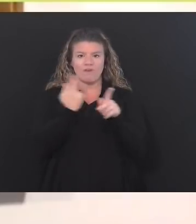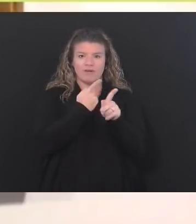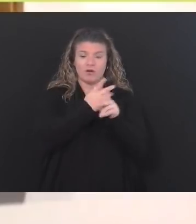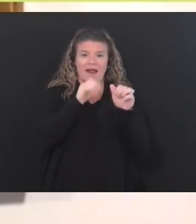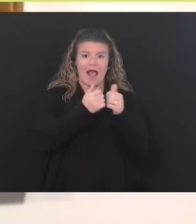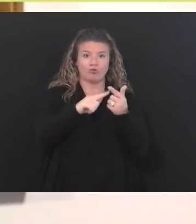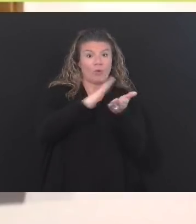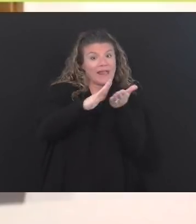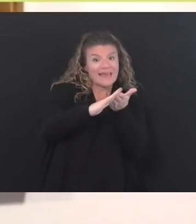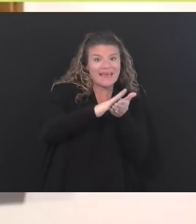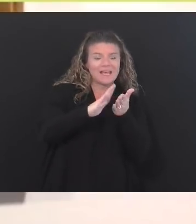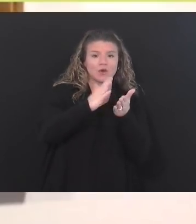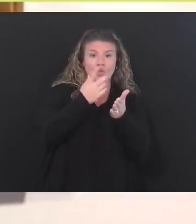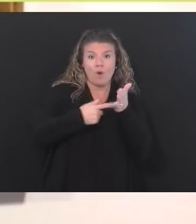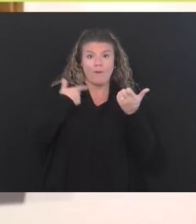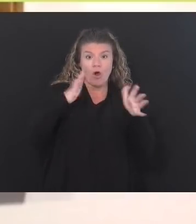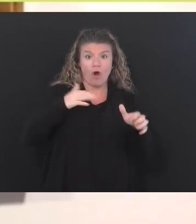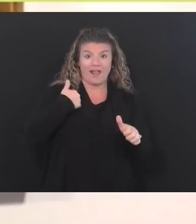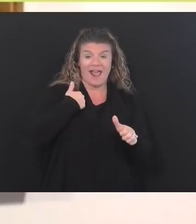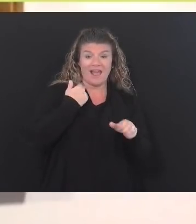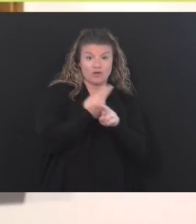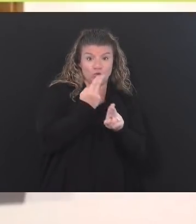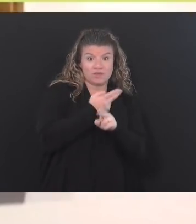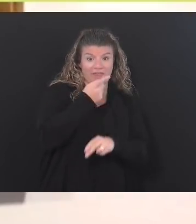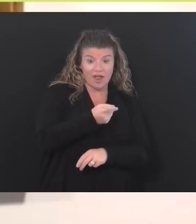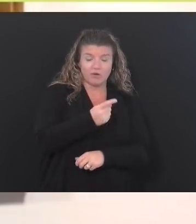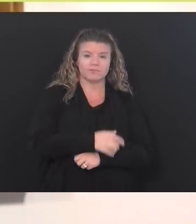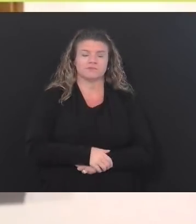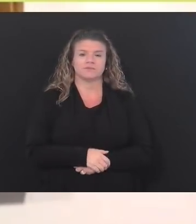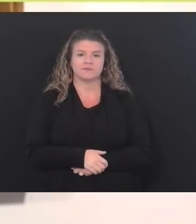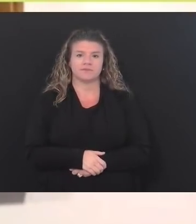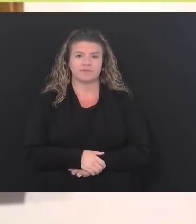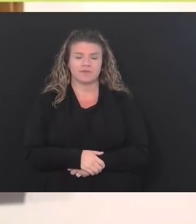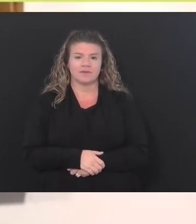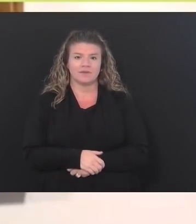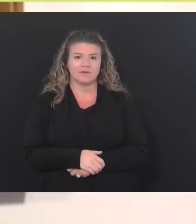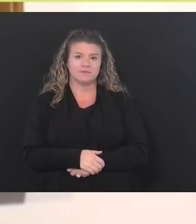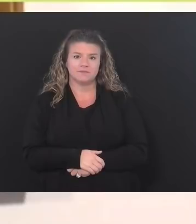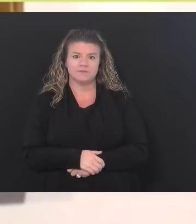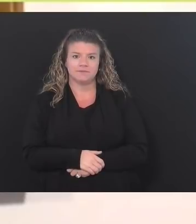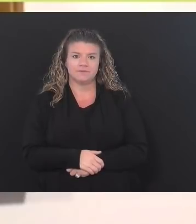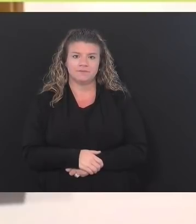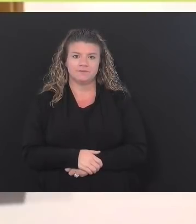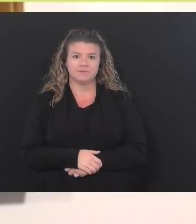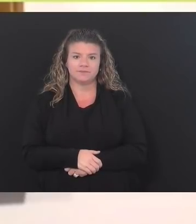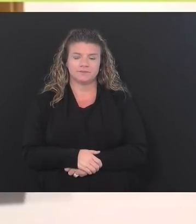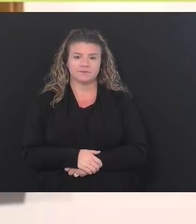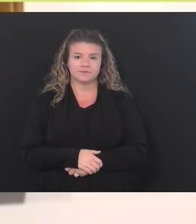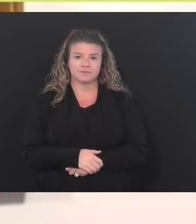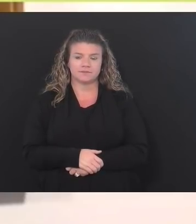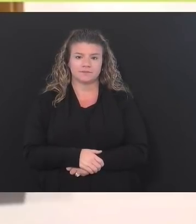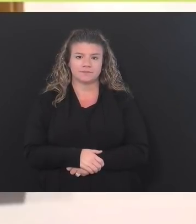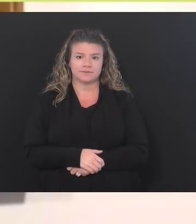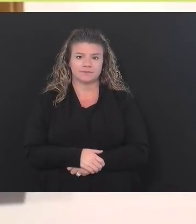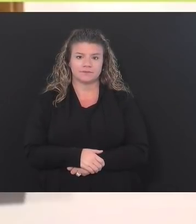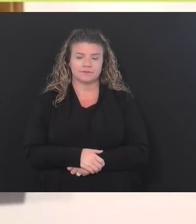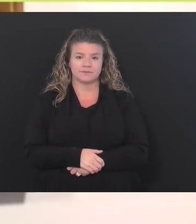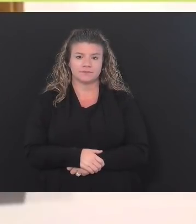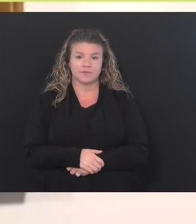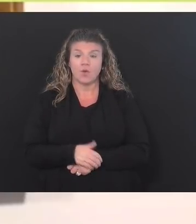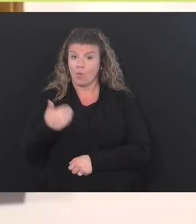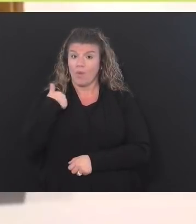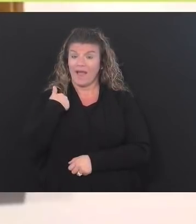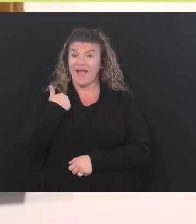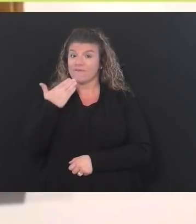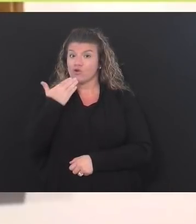we're using. We also have a very novel plan for PPE that we